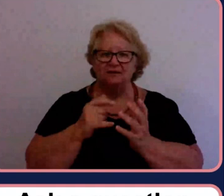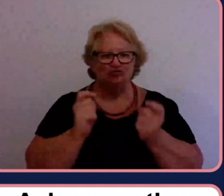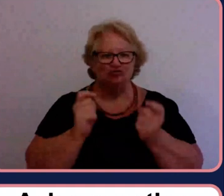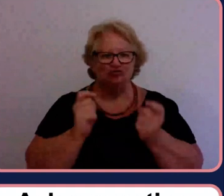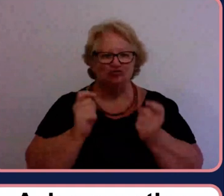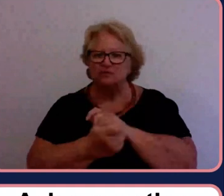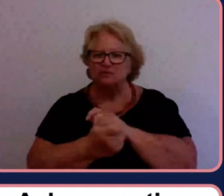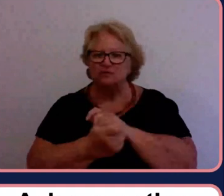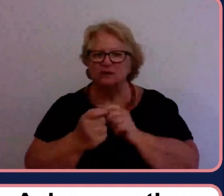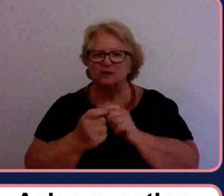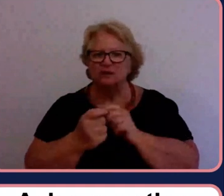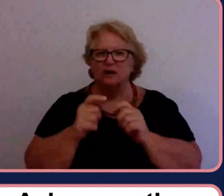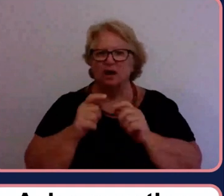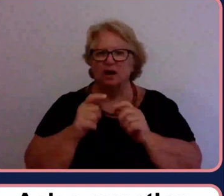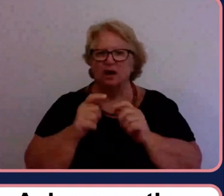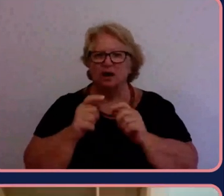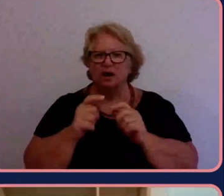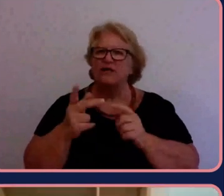earlier.